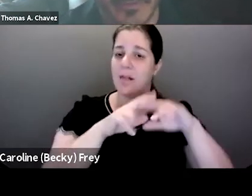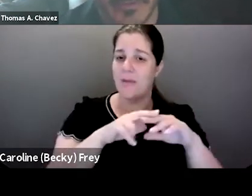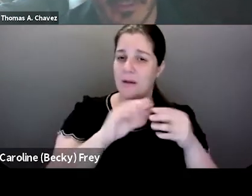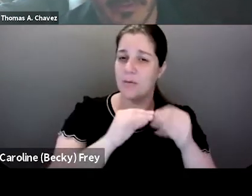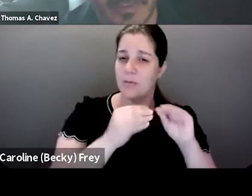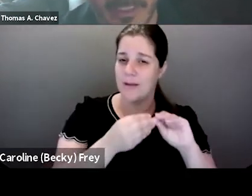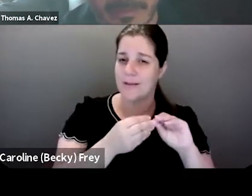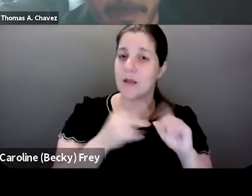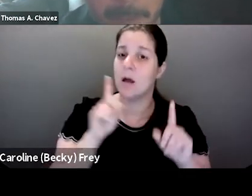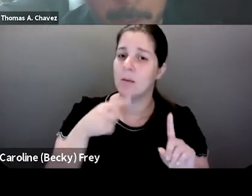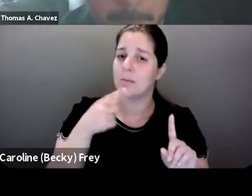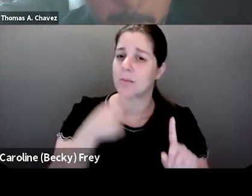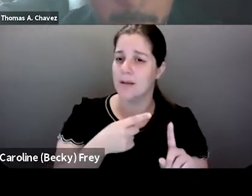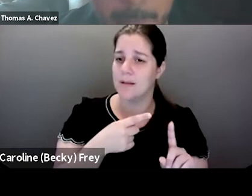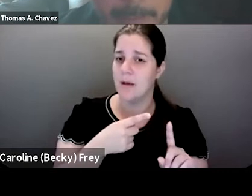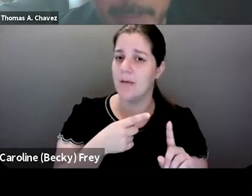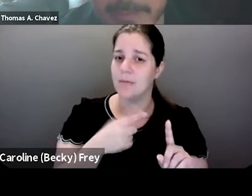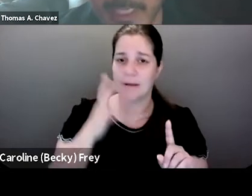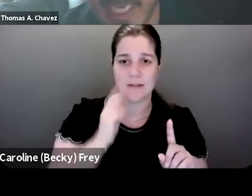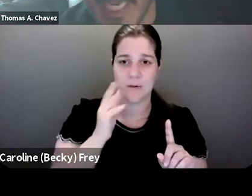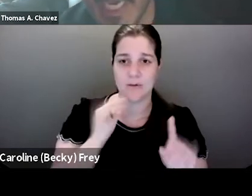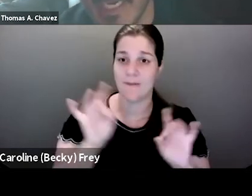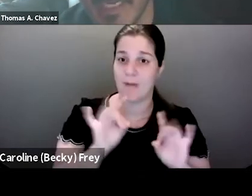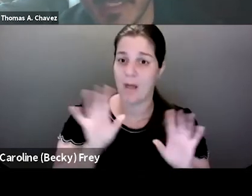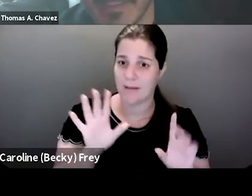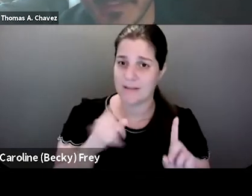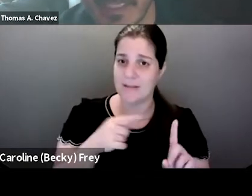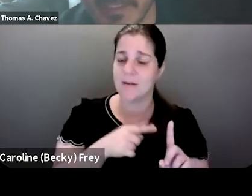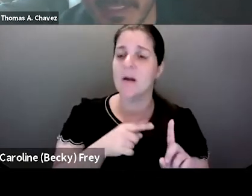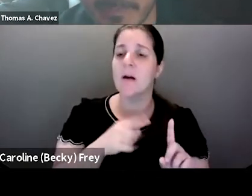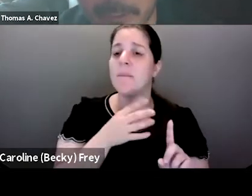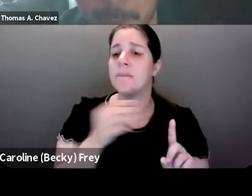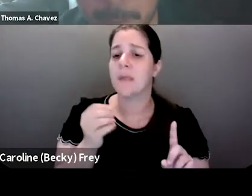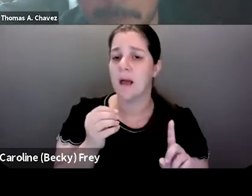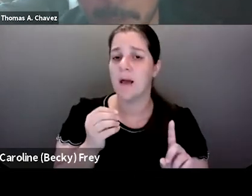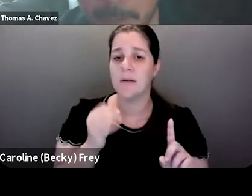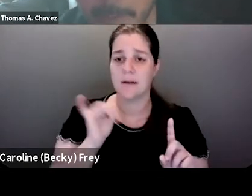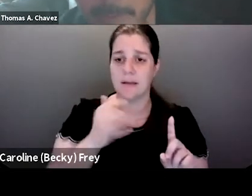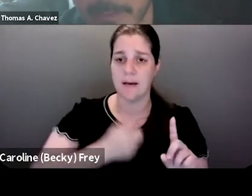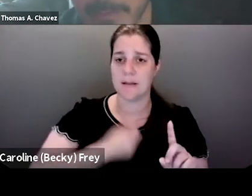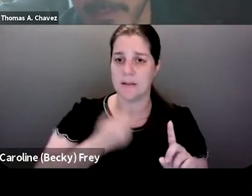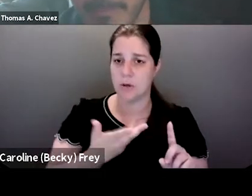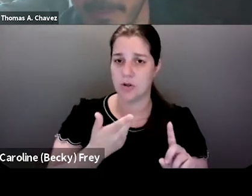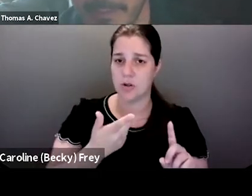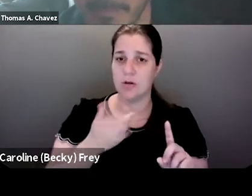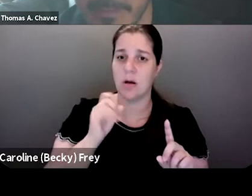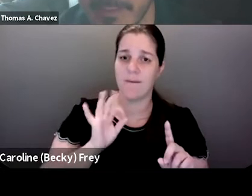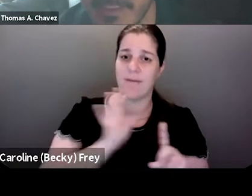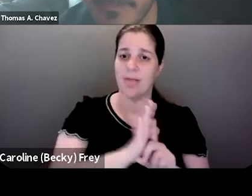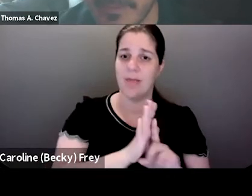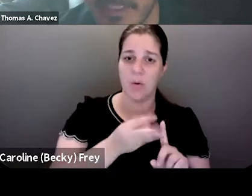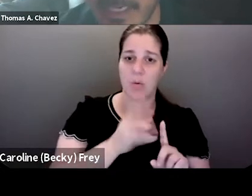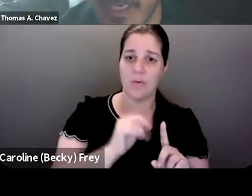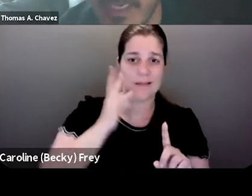particularly coinciding with experiences of violence. And the expression of such experiences are quite